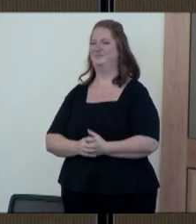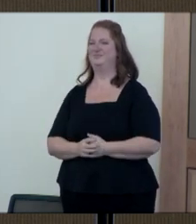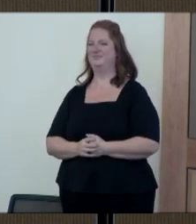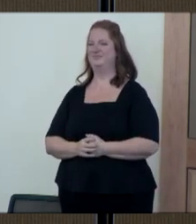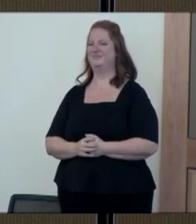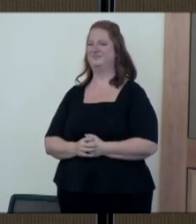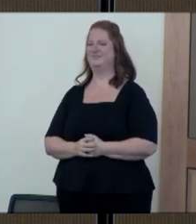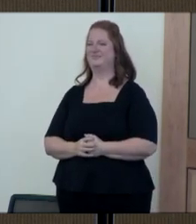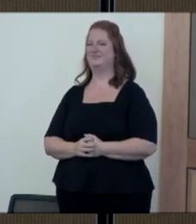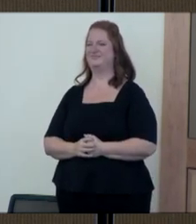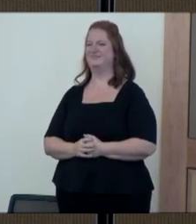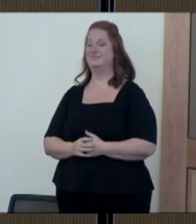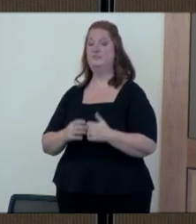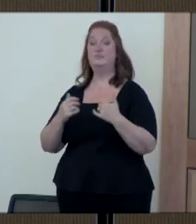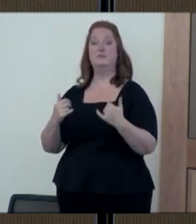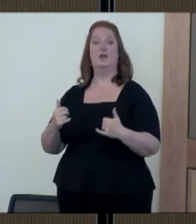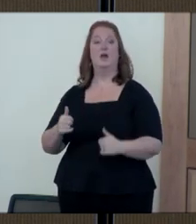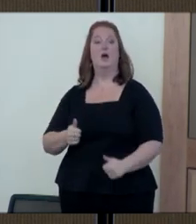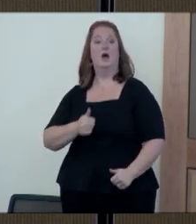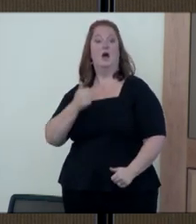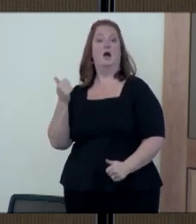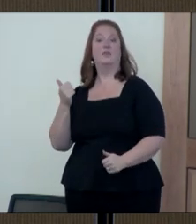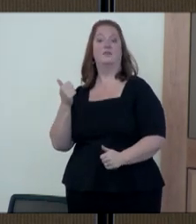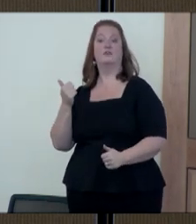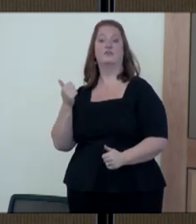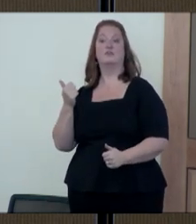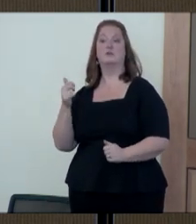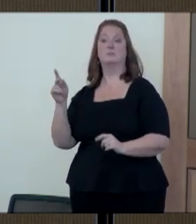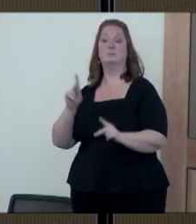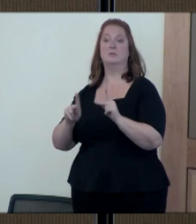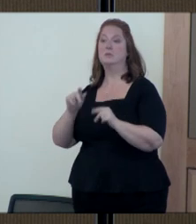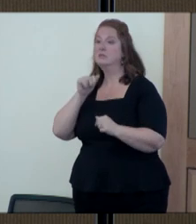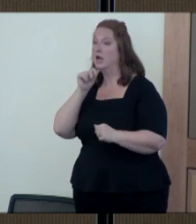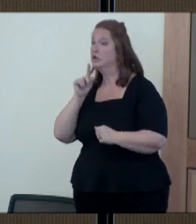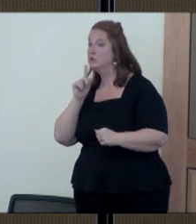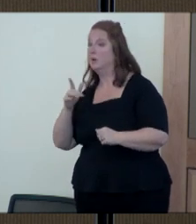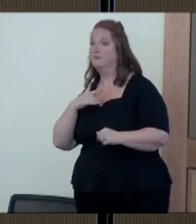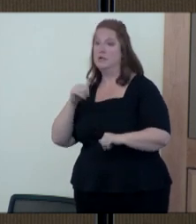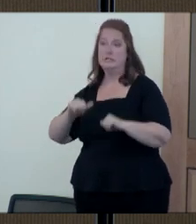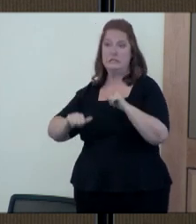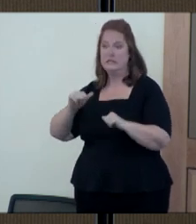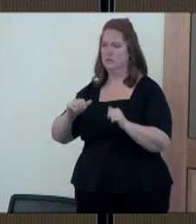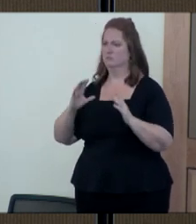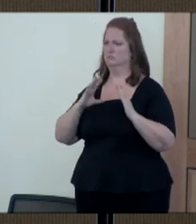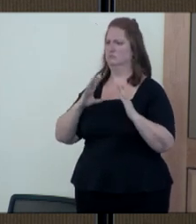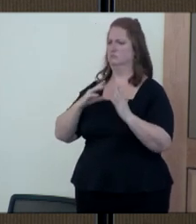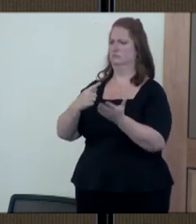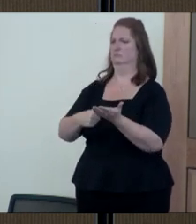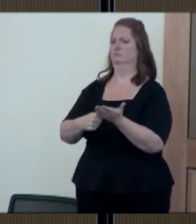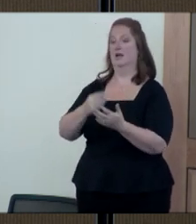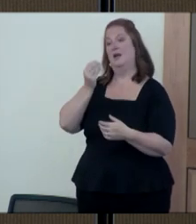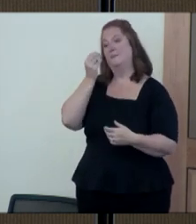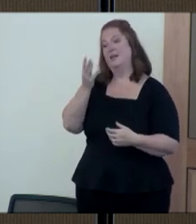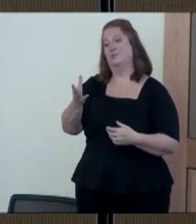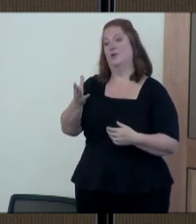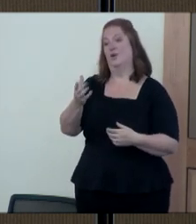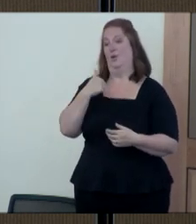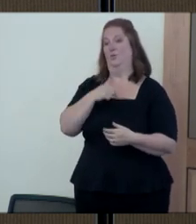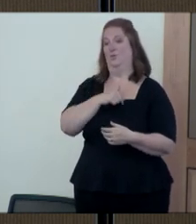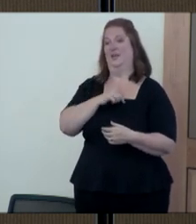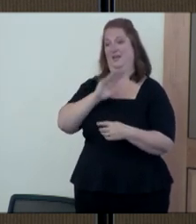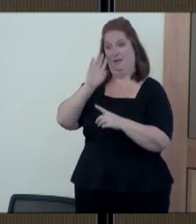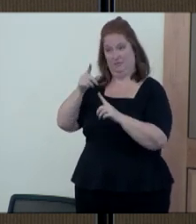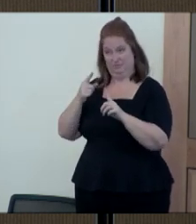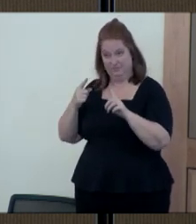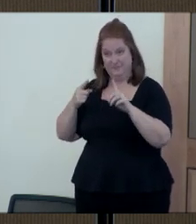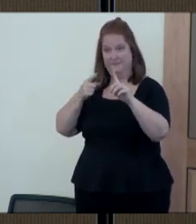of our other colleagues along who, for whatever reasons, are not so sure about that. This is where the bus is going, and this